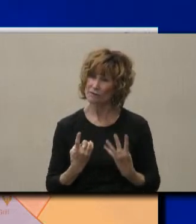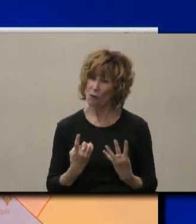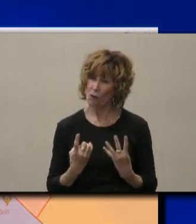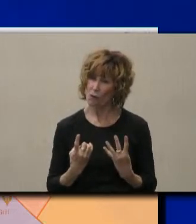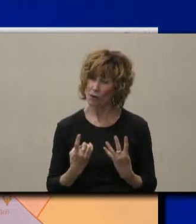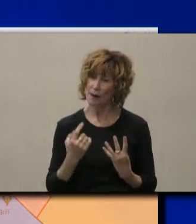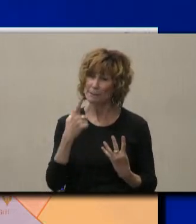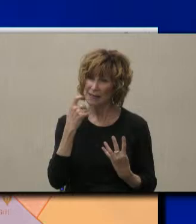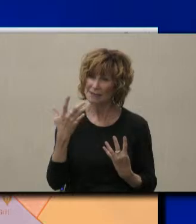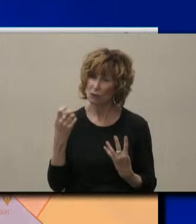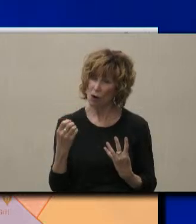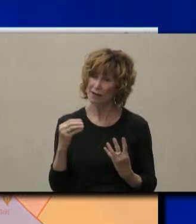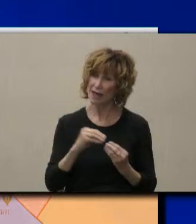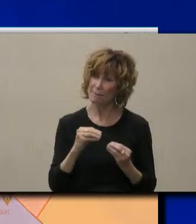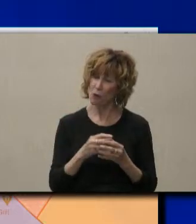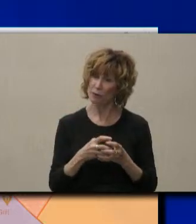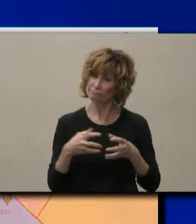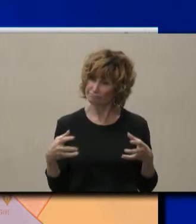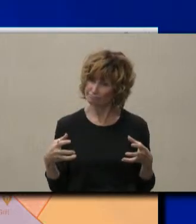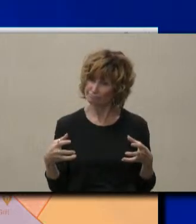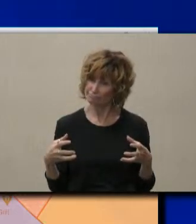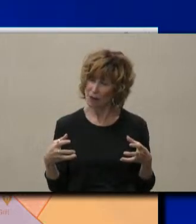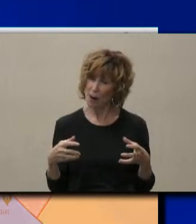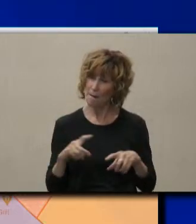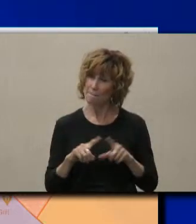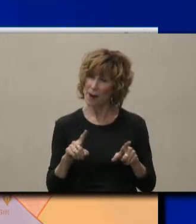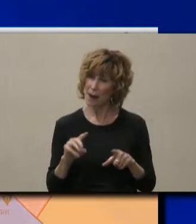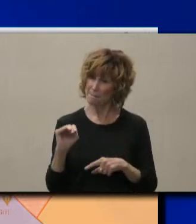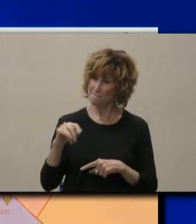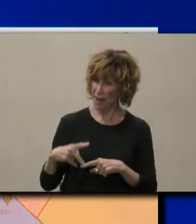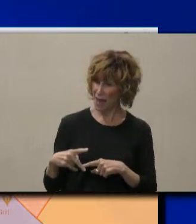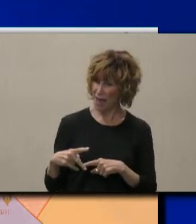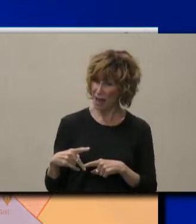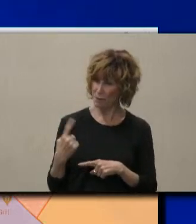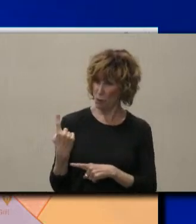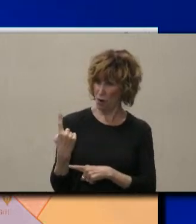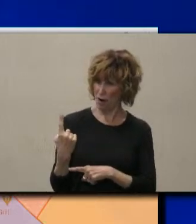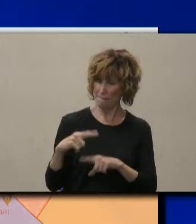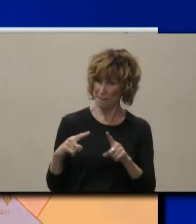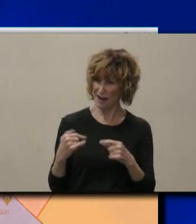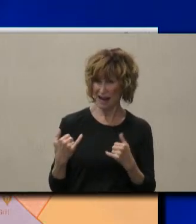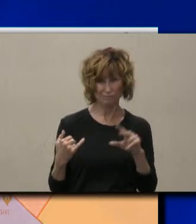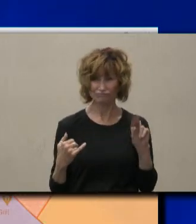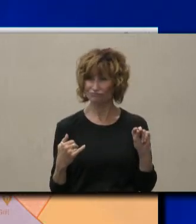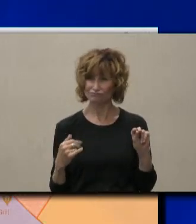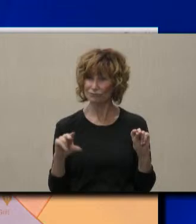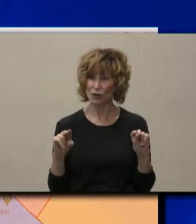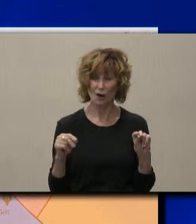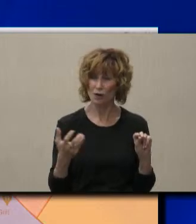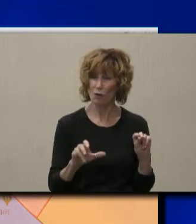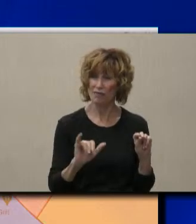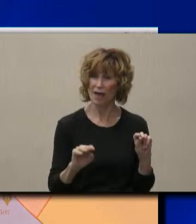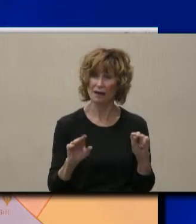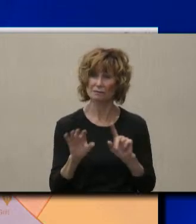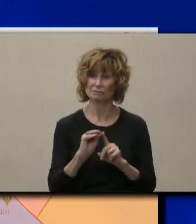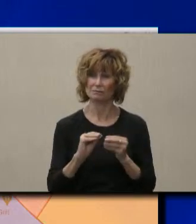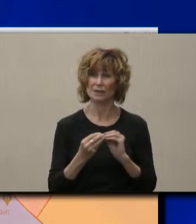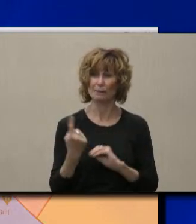that extend, and I don't see that in map 1. So we hadn't had that discussion, but I'll vote no for that reason.